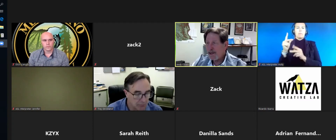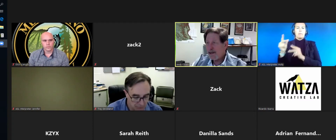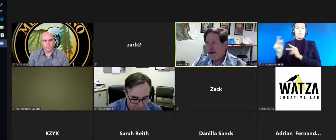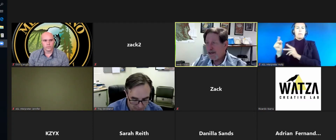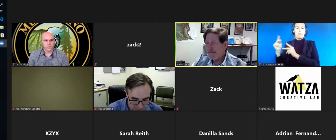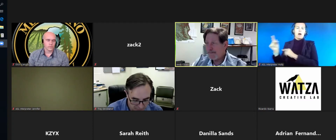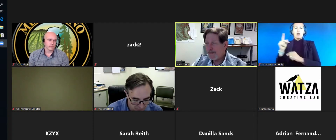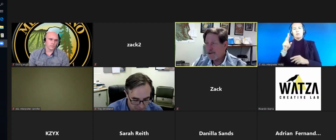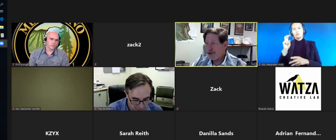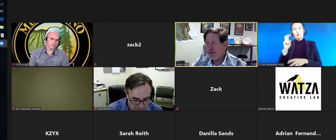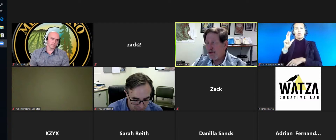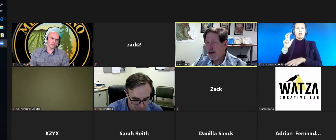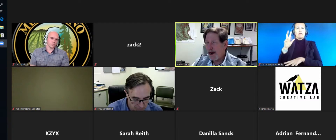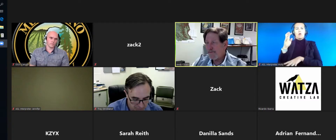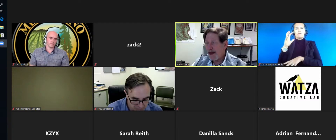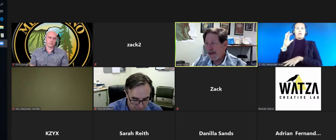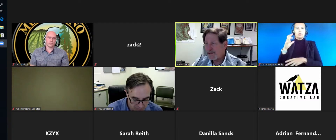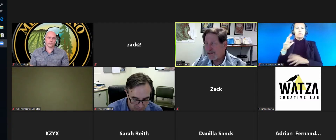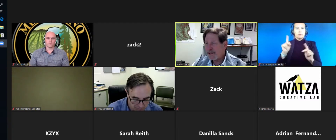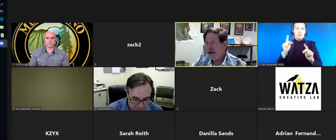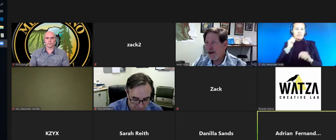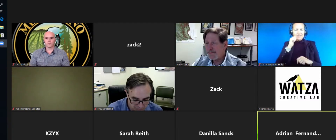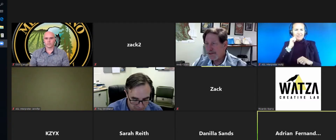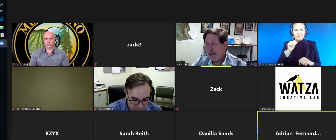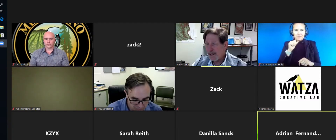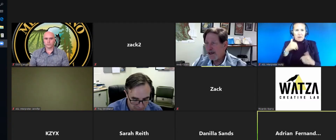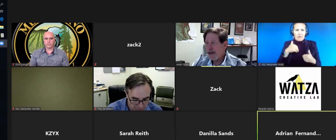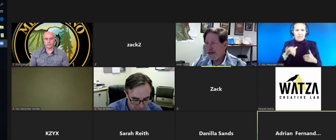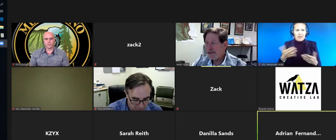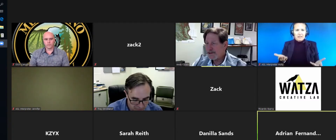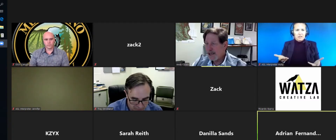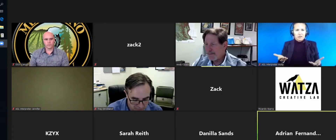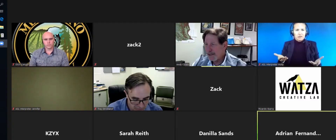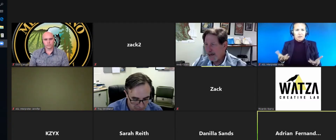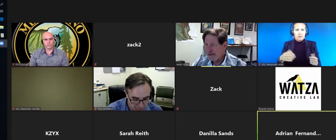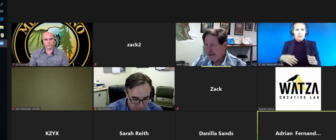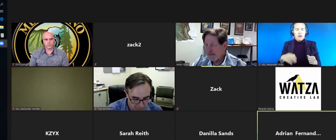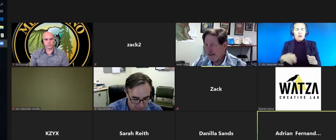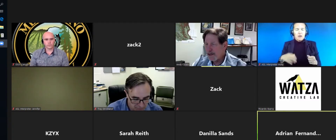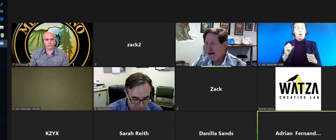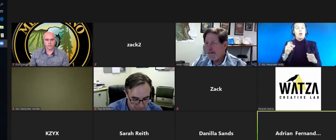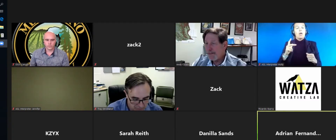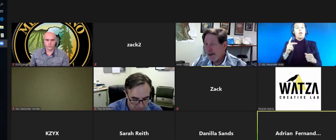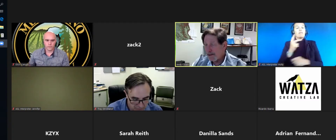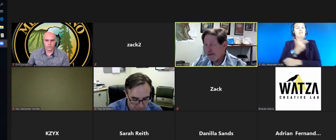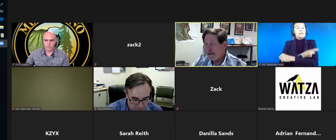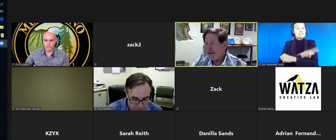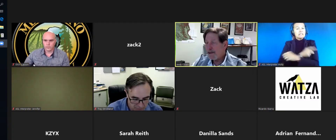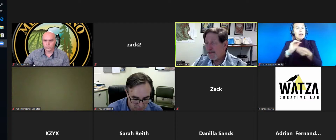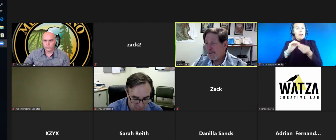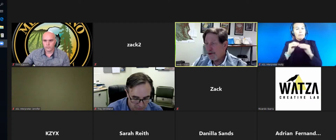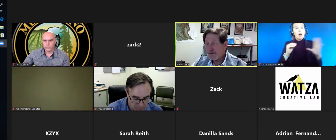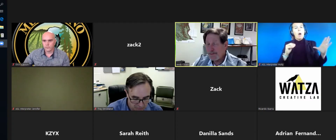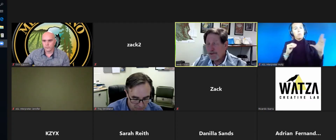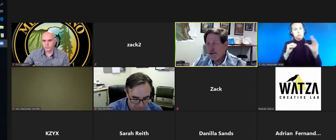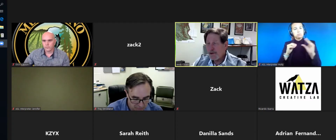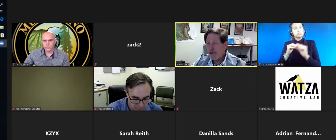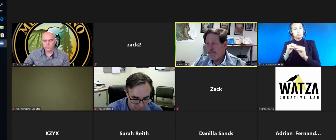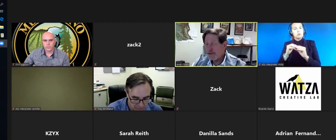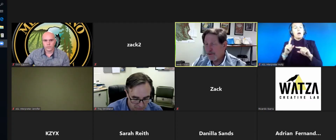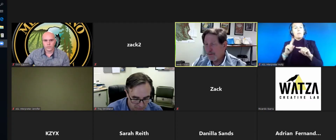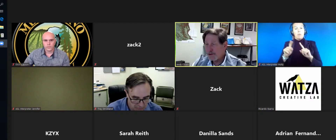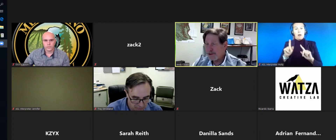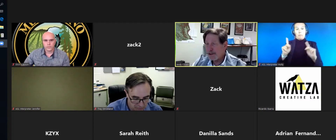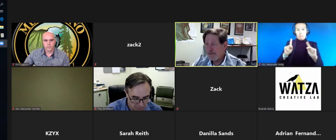So our vaccine uptake has tapered down a little bit, but those people who